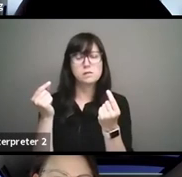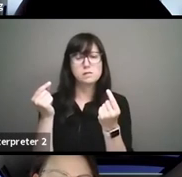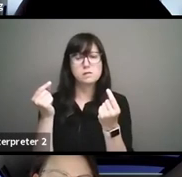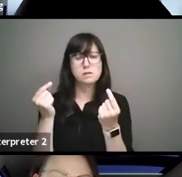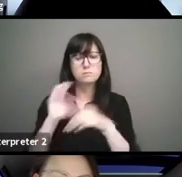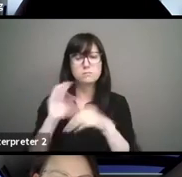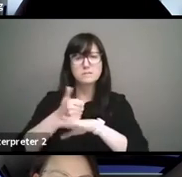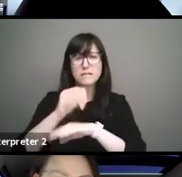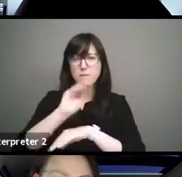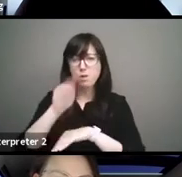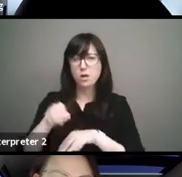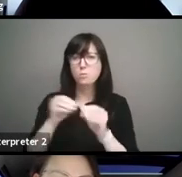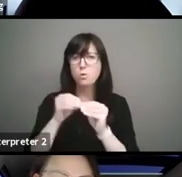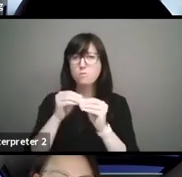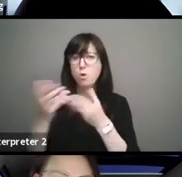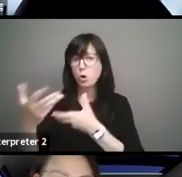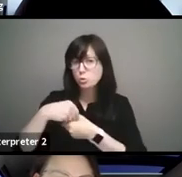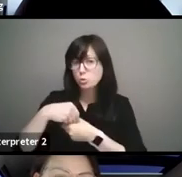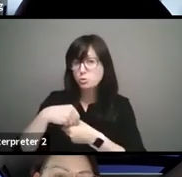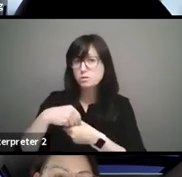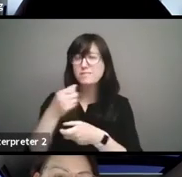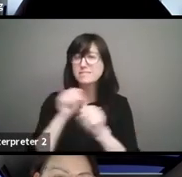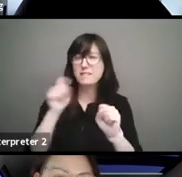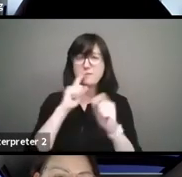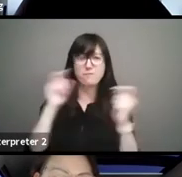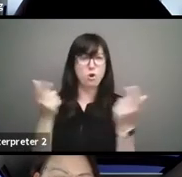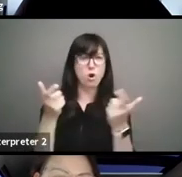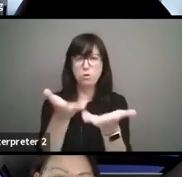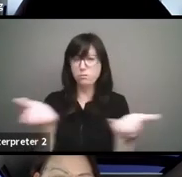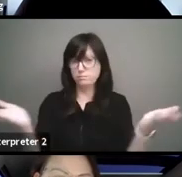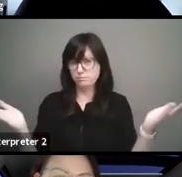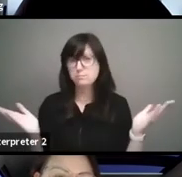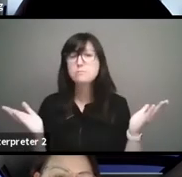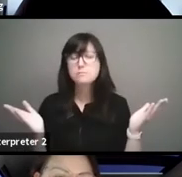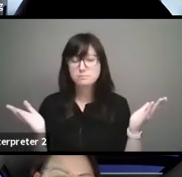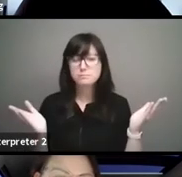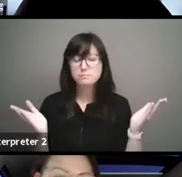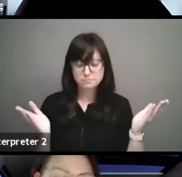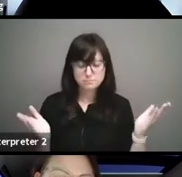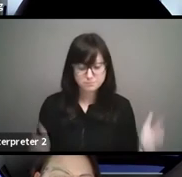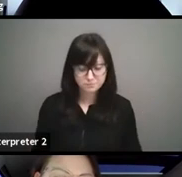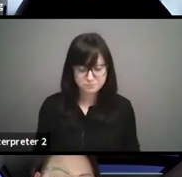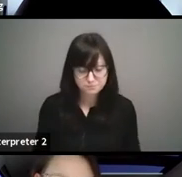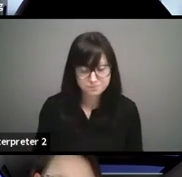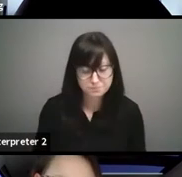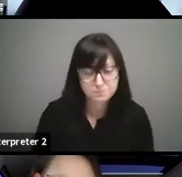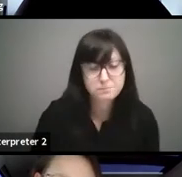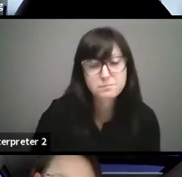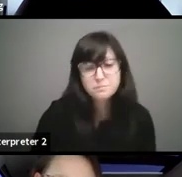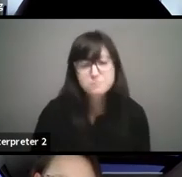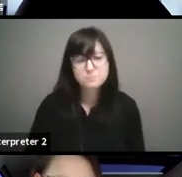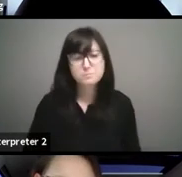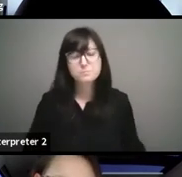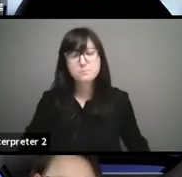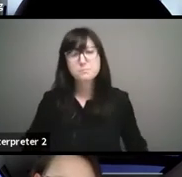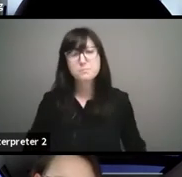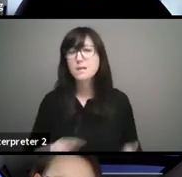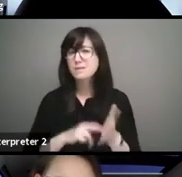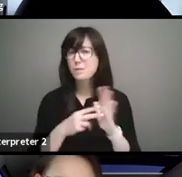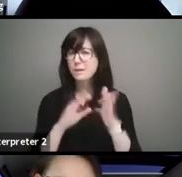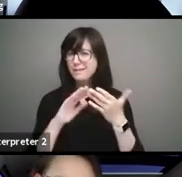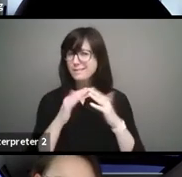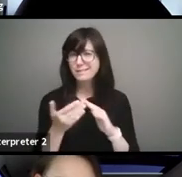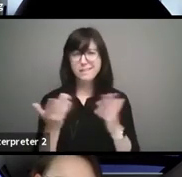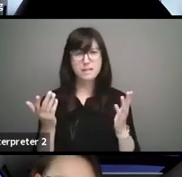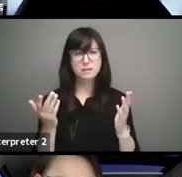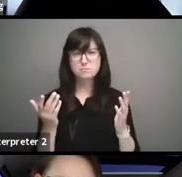Ottawa more inclusive and safe for all its residents. So it focuses on making a city where, you know,